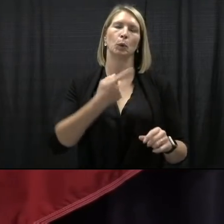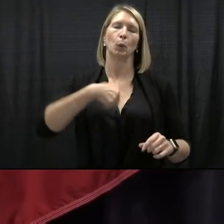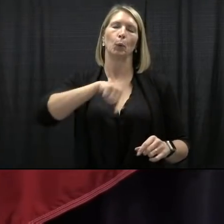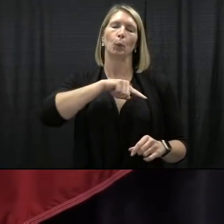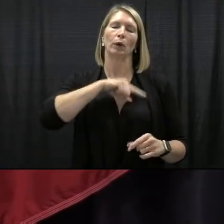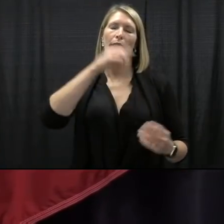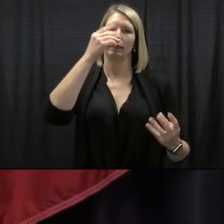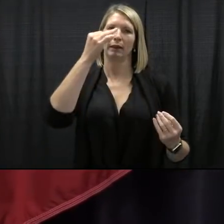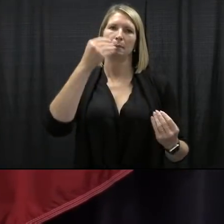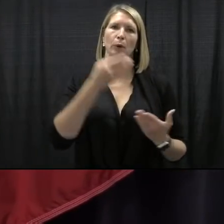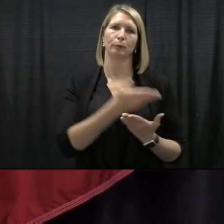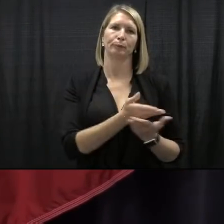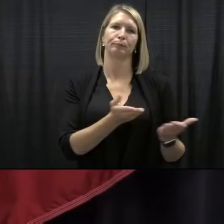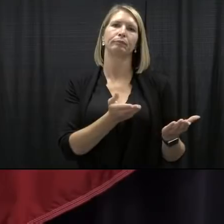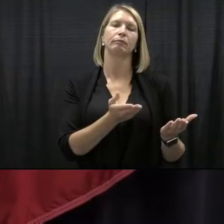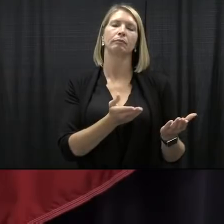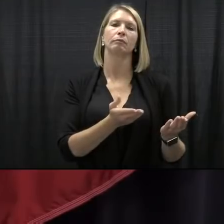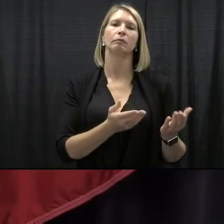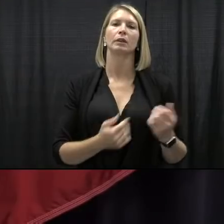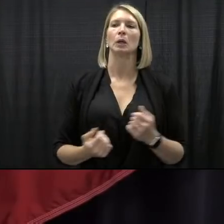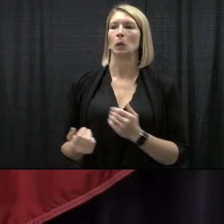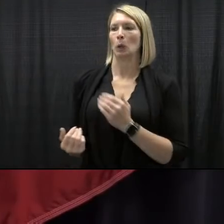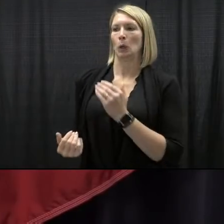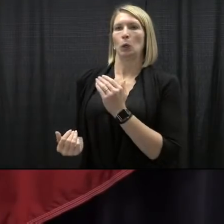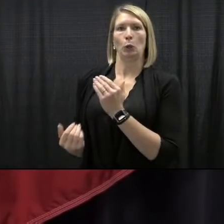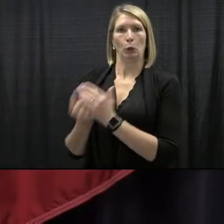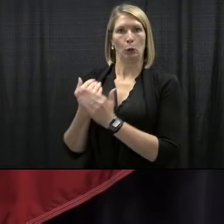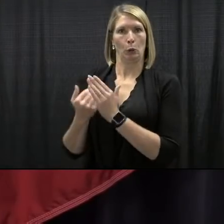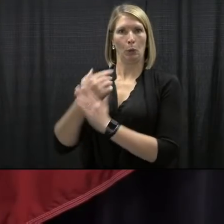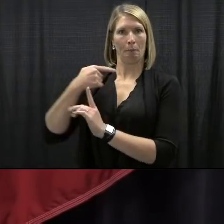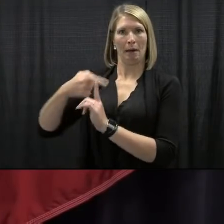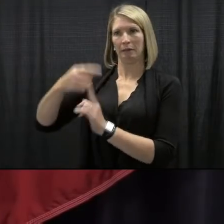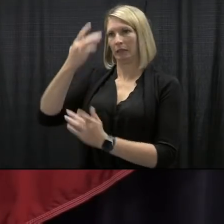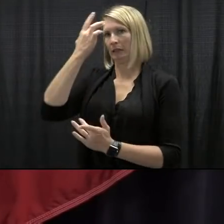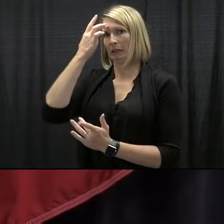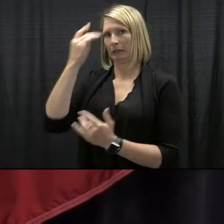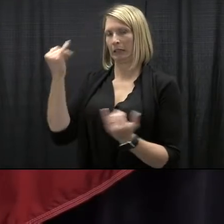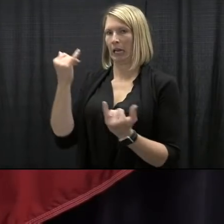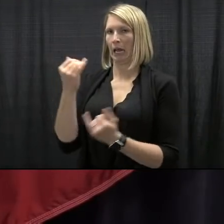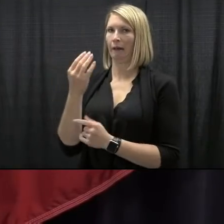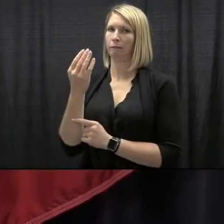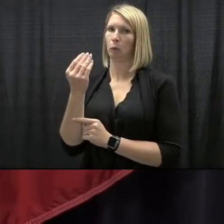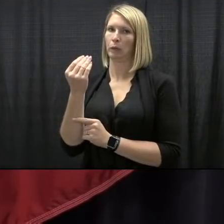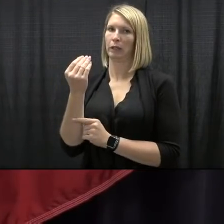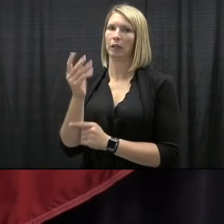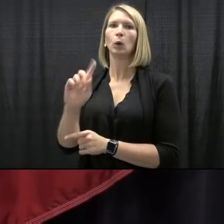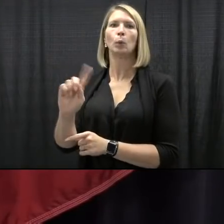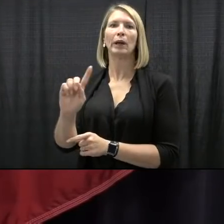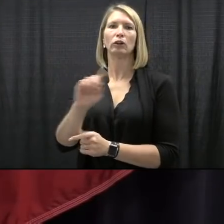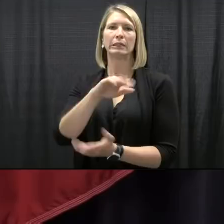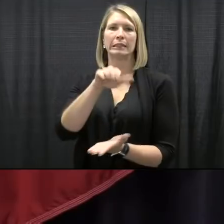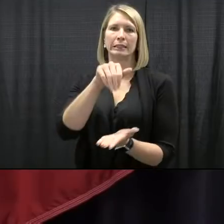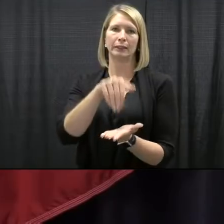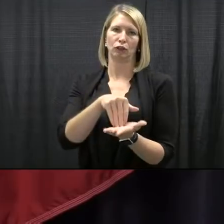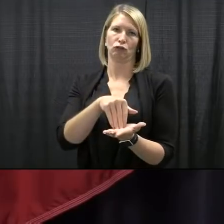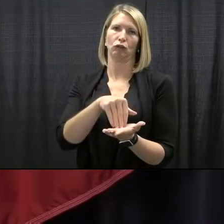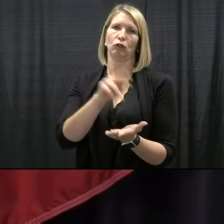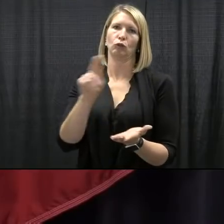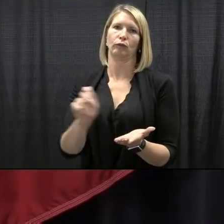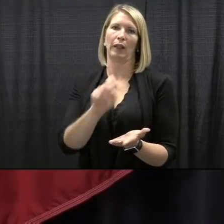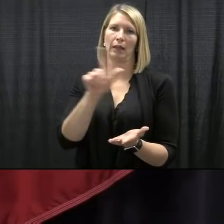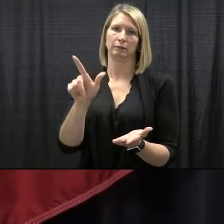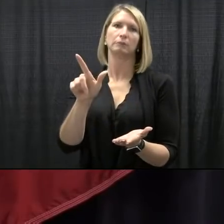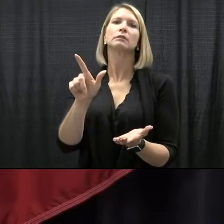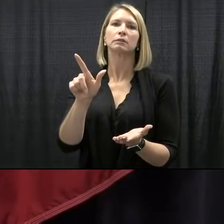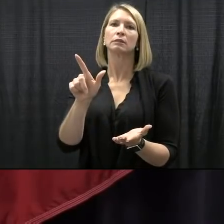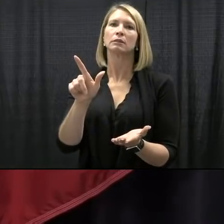Since the last media advisory, we have had 14 new confirmed cases of COVID-19 in the province, all in the central region and all under